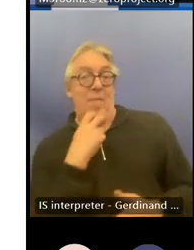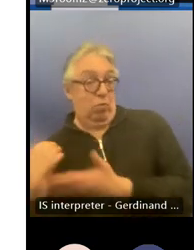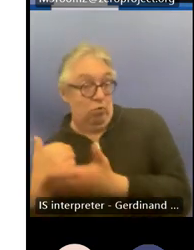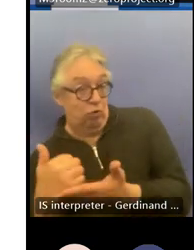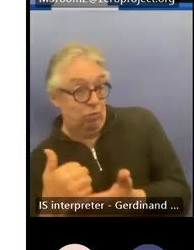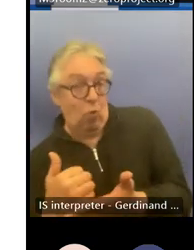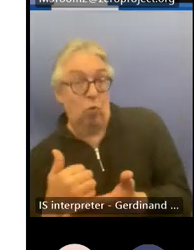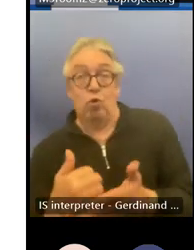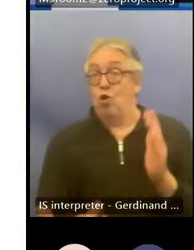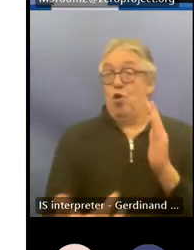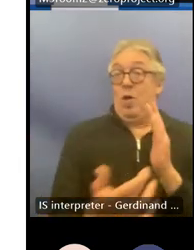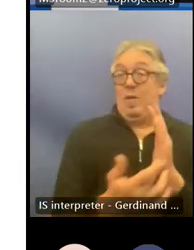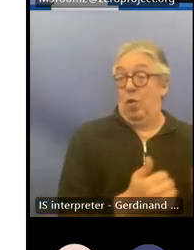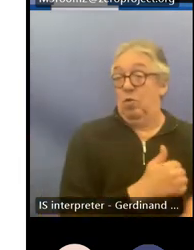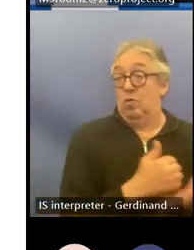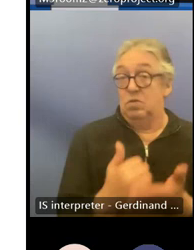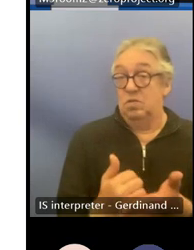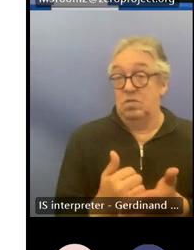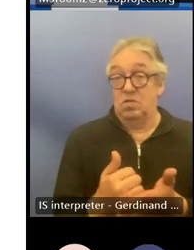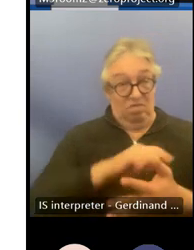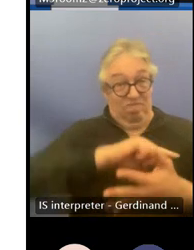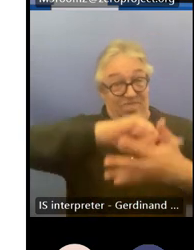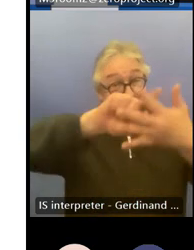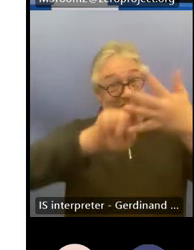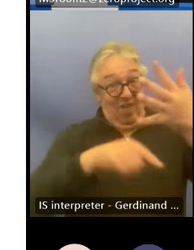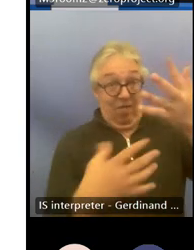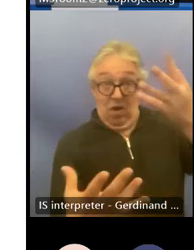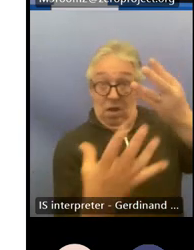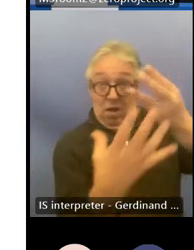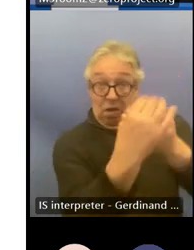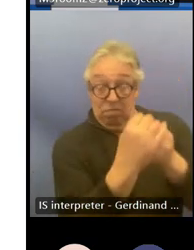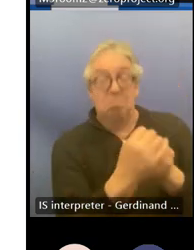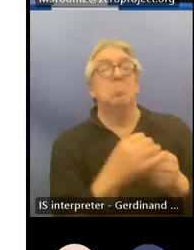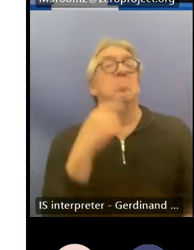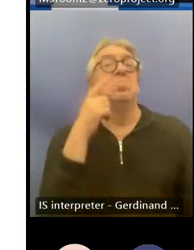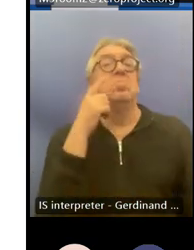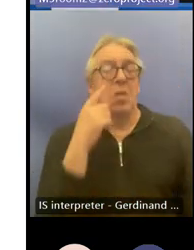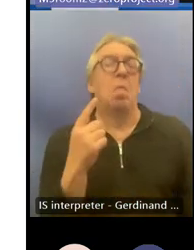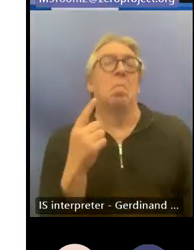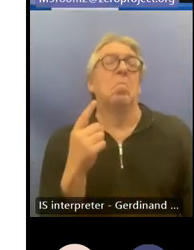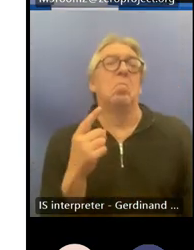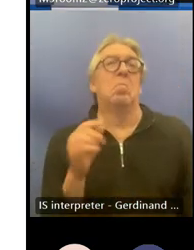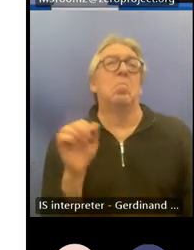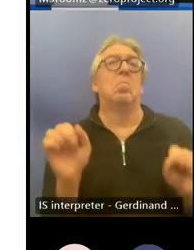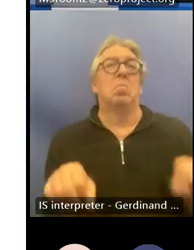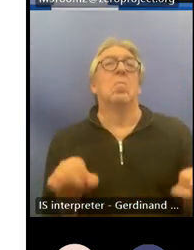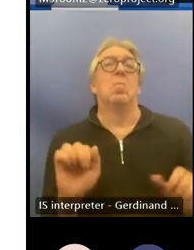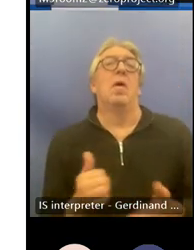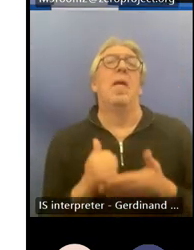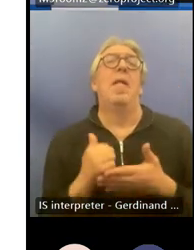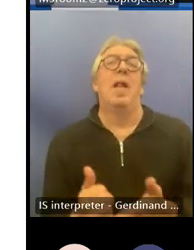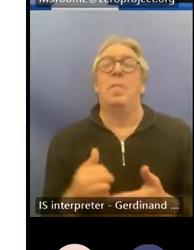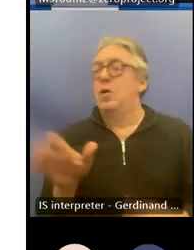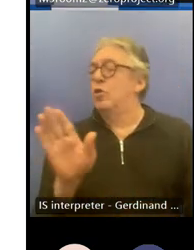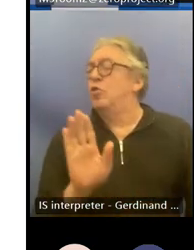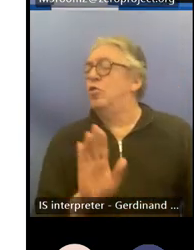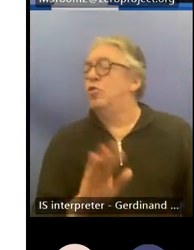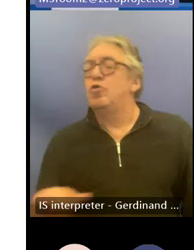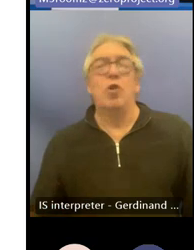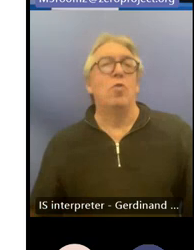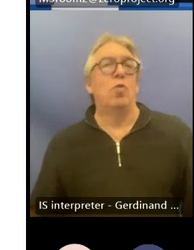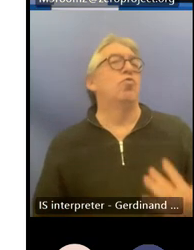the five key areas where we believe that the IEP has to have a key intervention when children with early education programs are